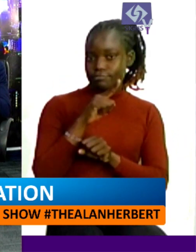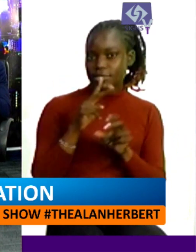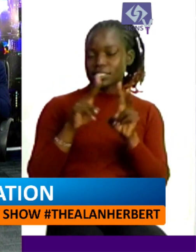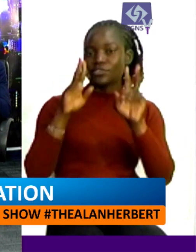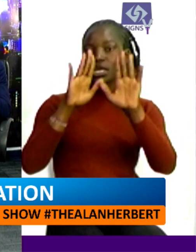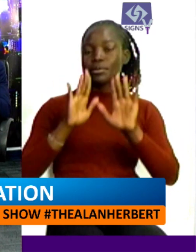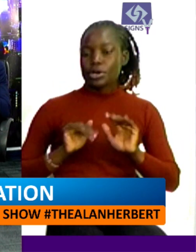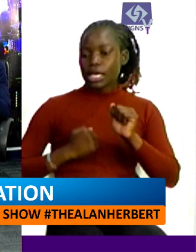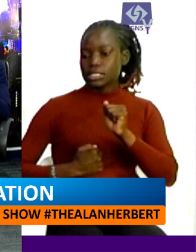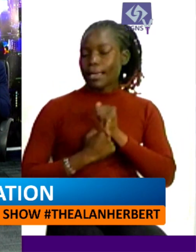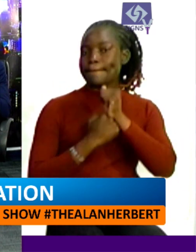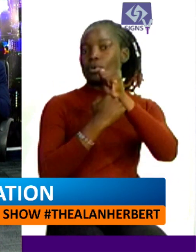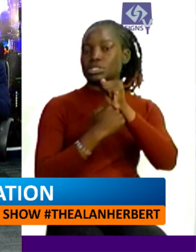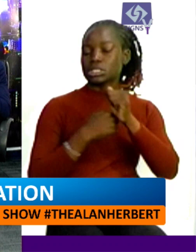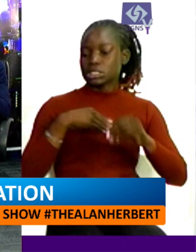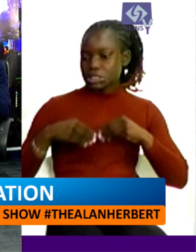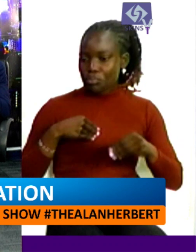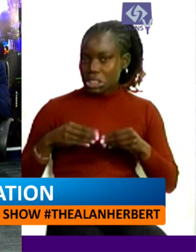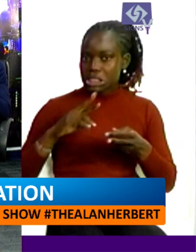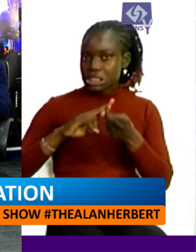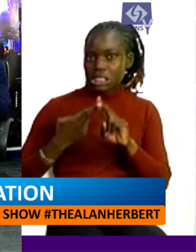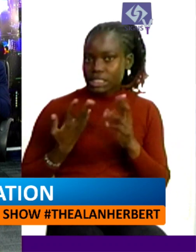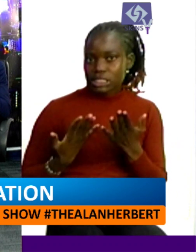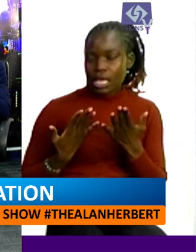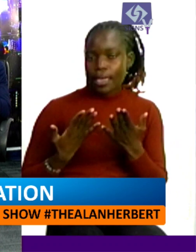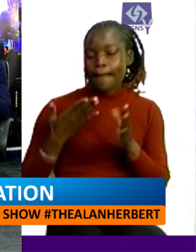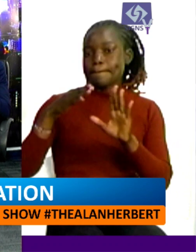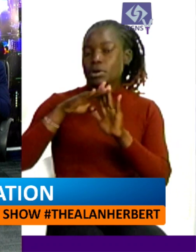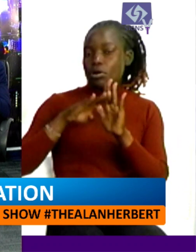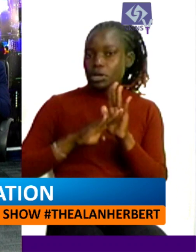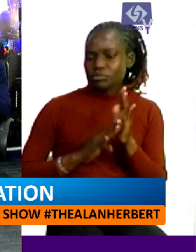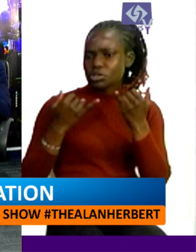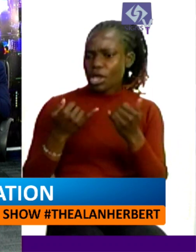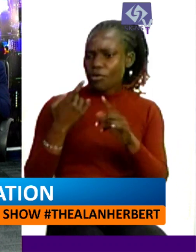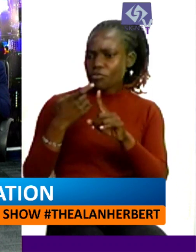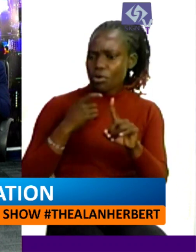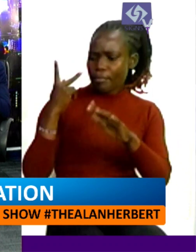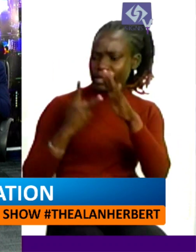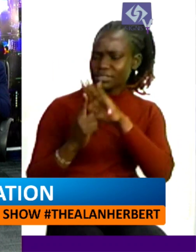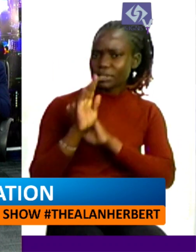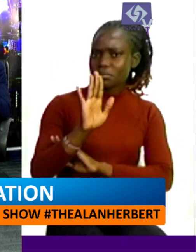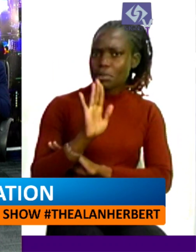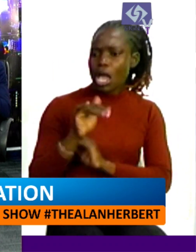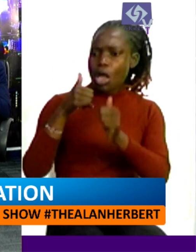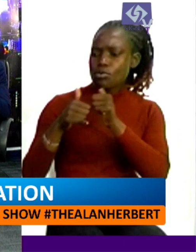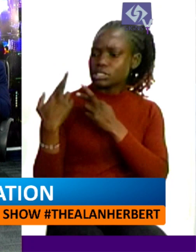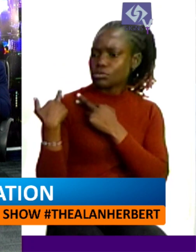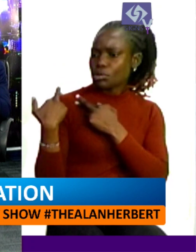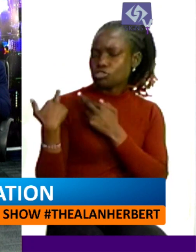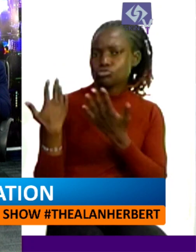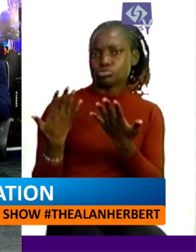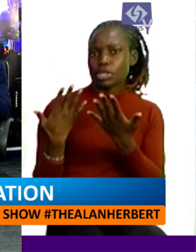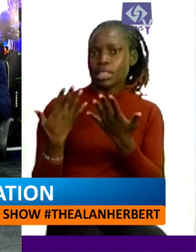supporting disability-related work on the African continent. My next question would be, from your own perspective, what role do such programs